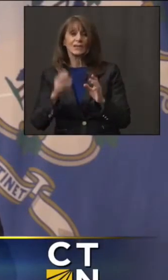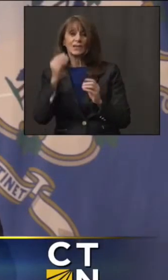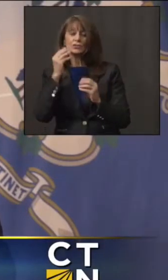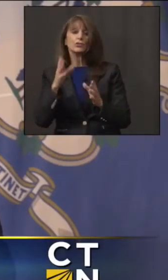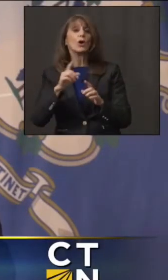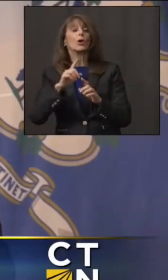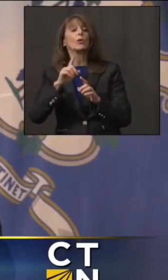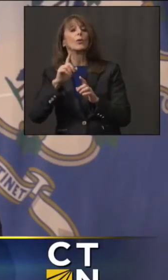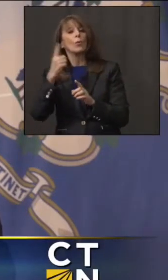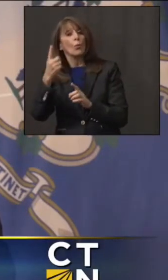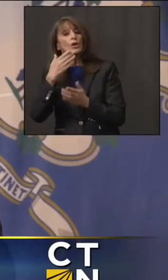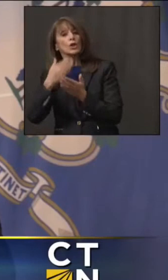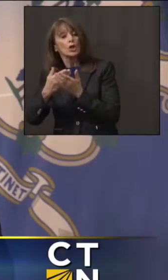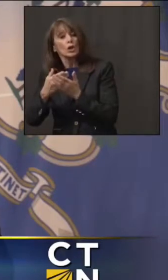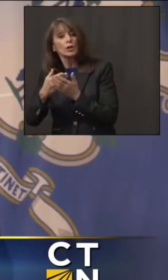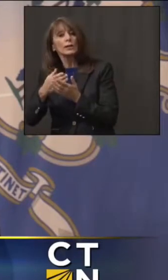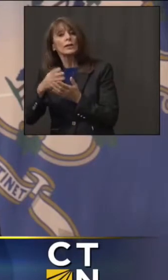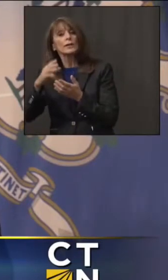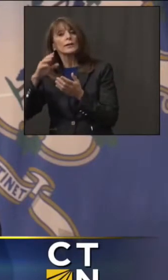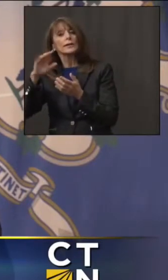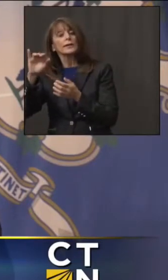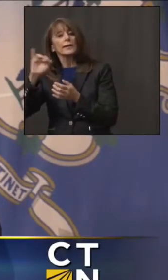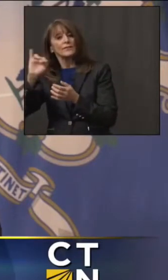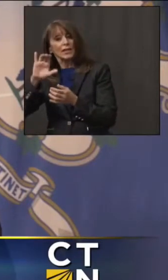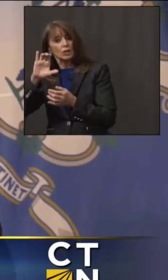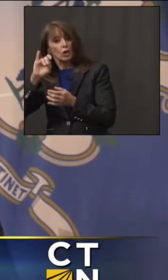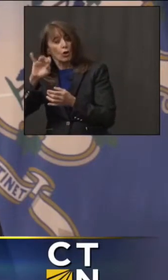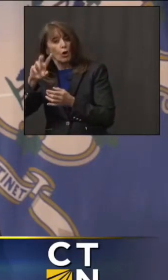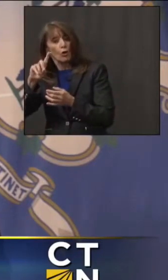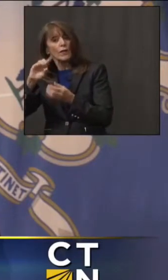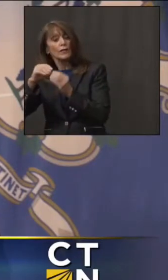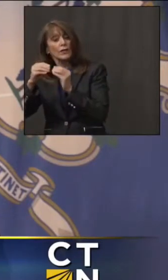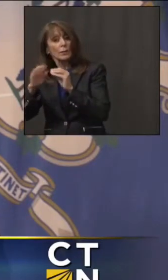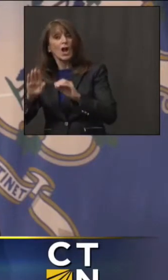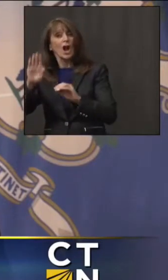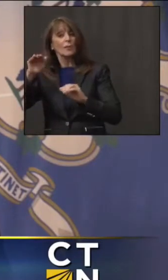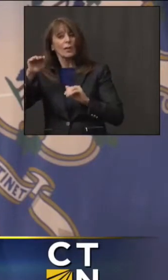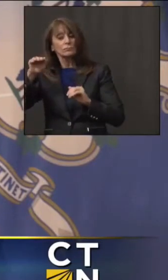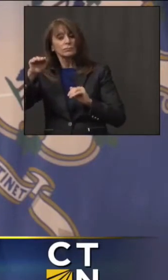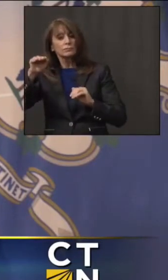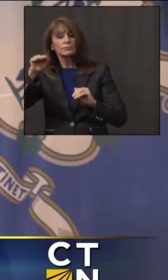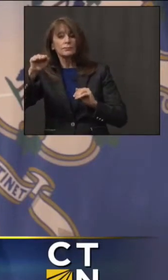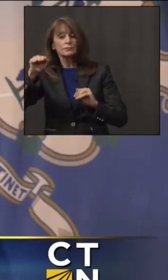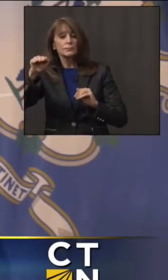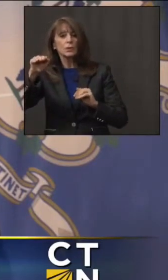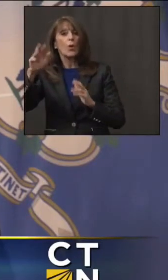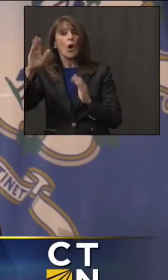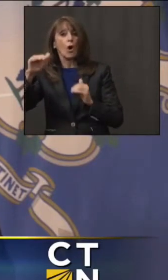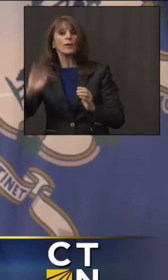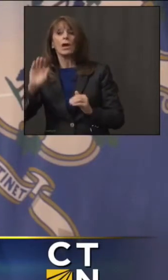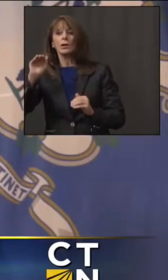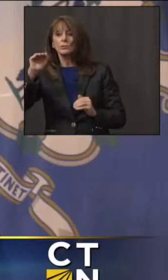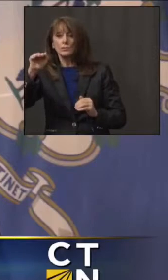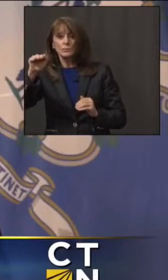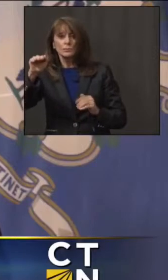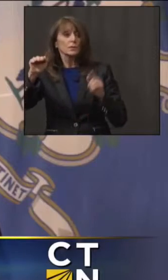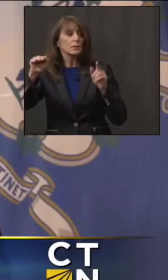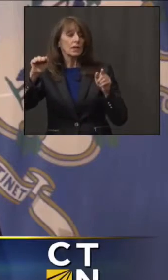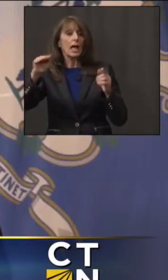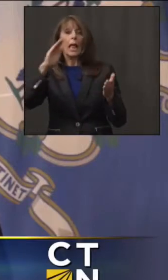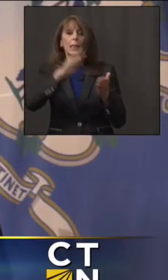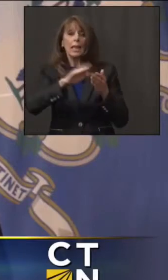infection rate levels off or it starts trending down, you'll see that reflected in hospitalizations and then lower